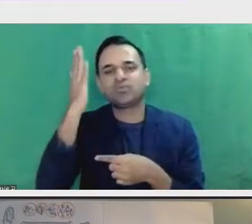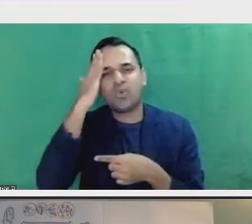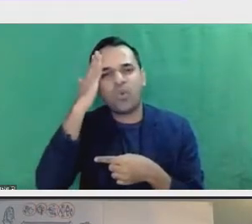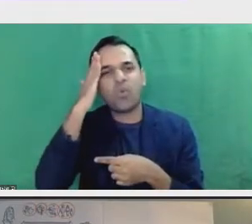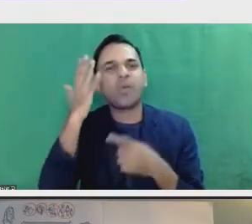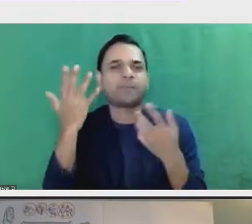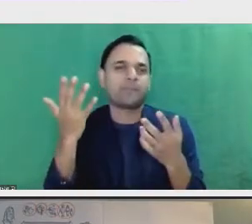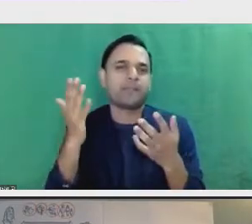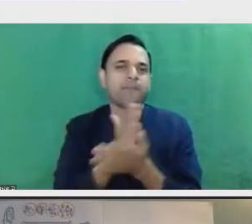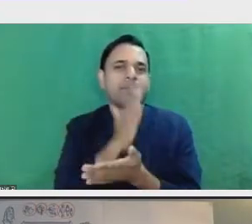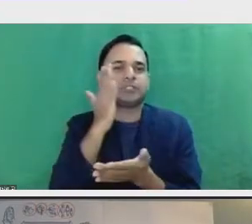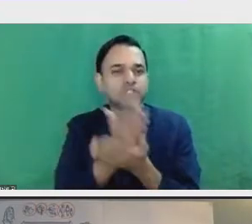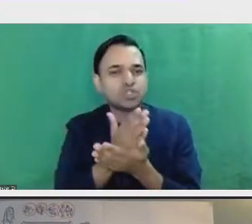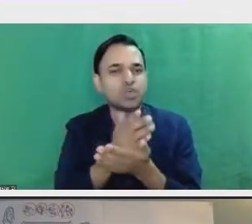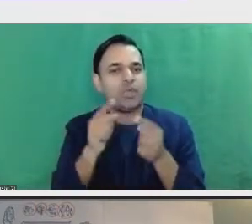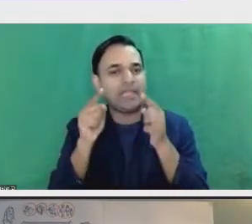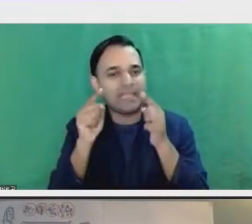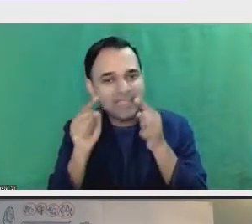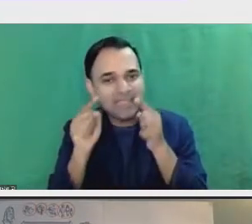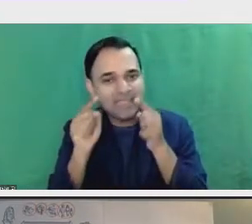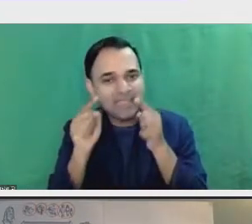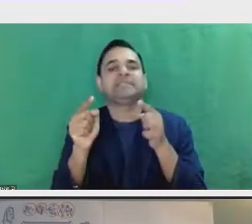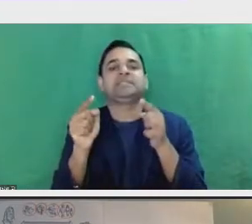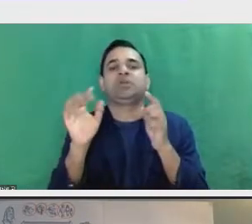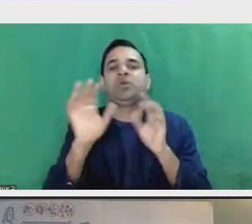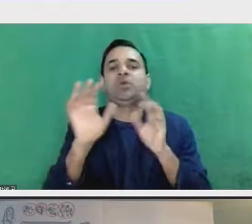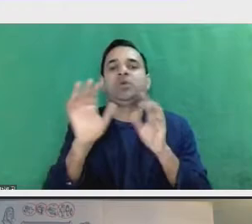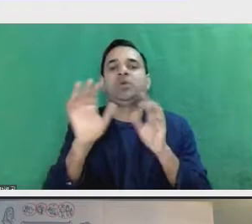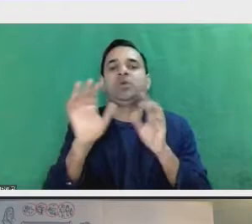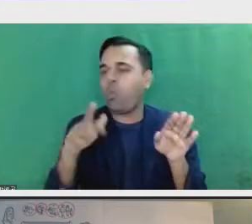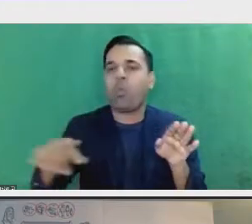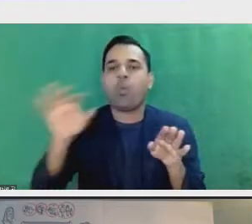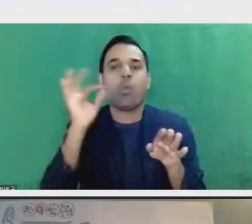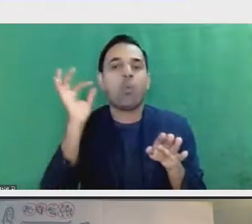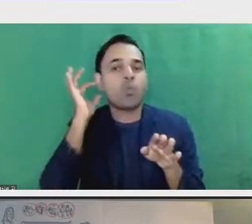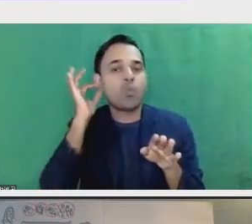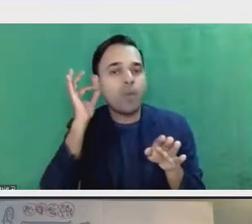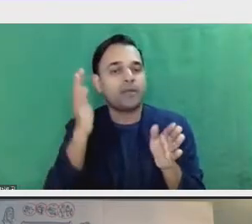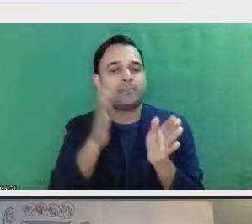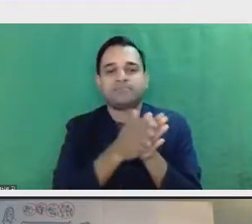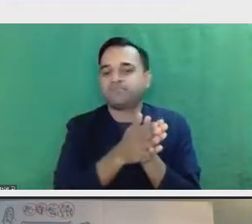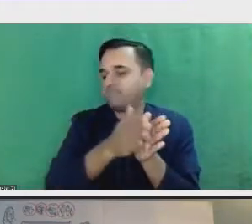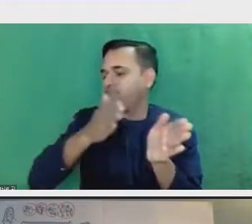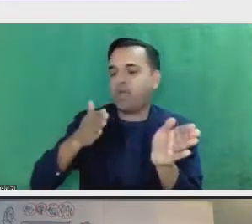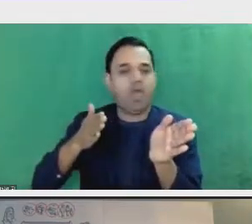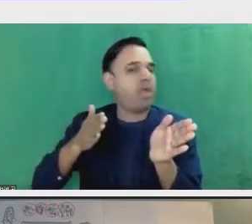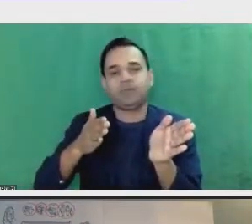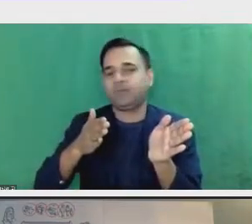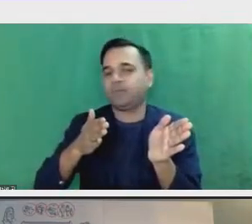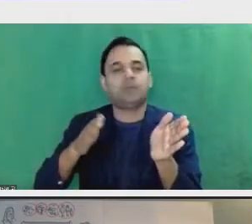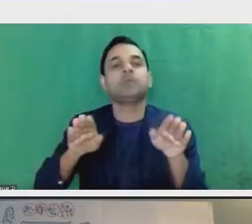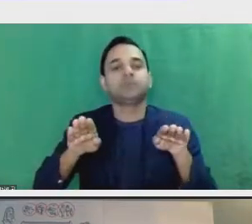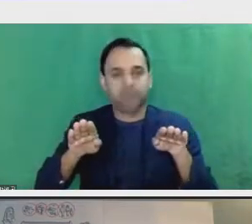left behind, regardless of where it is that they are or whatever challenges it is that they are facing that might